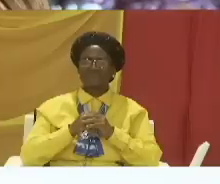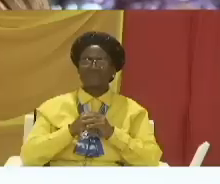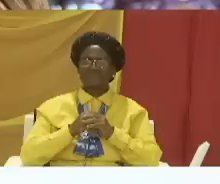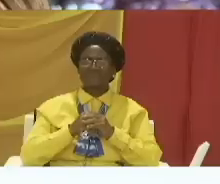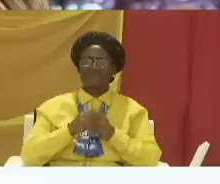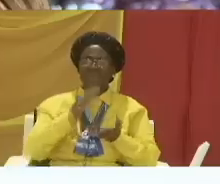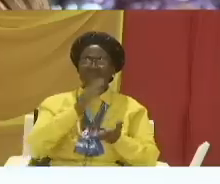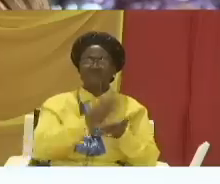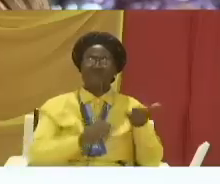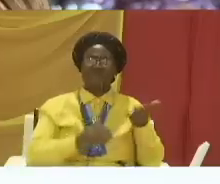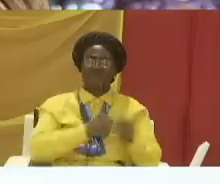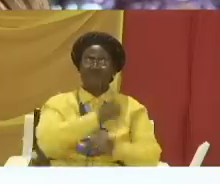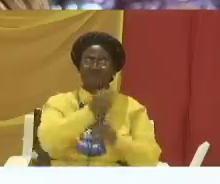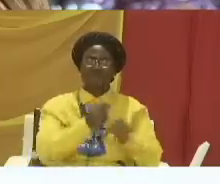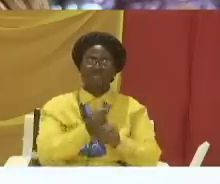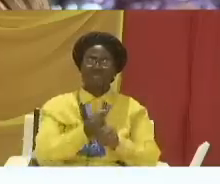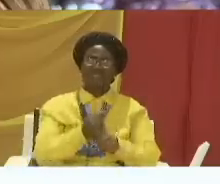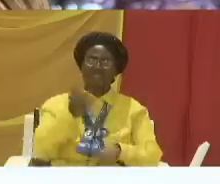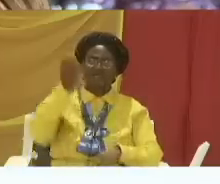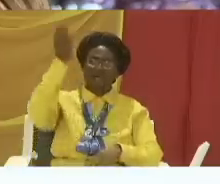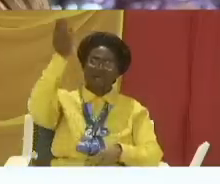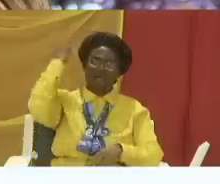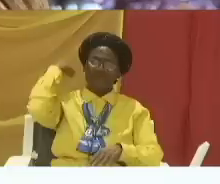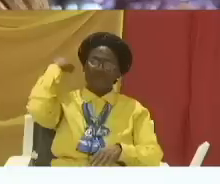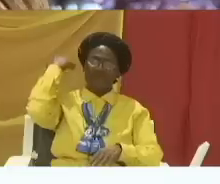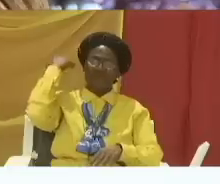Some years ago,